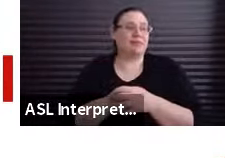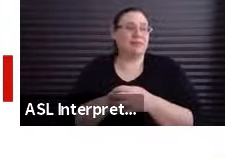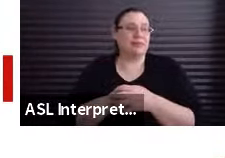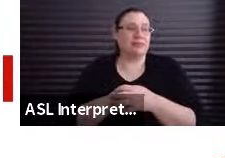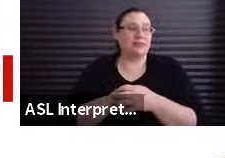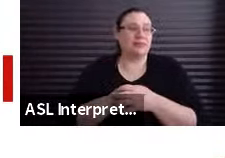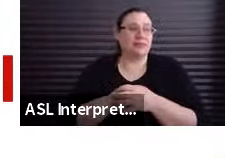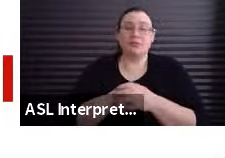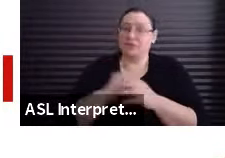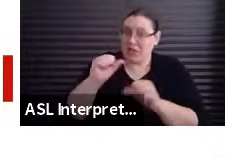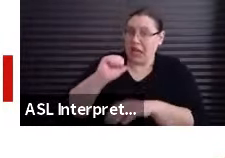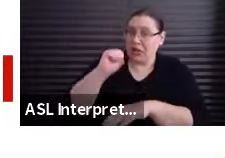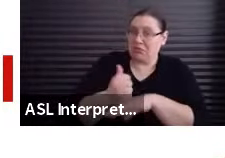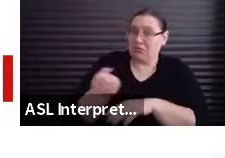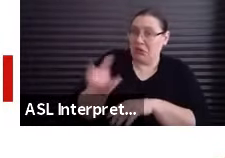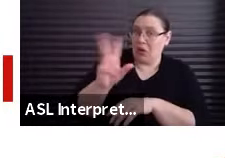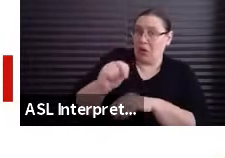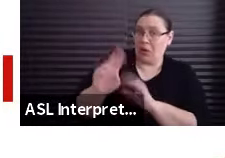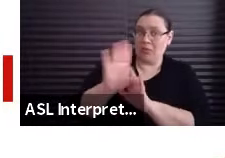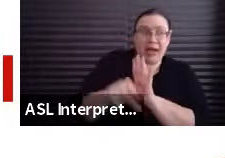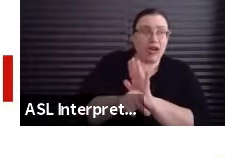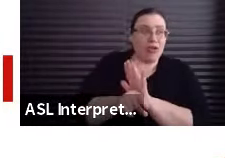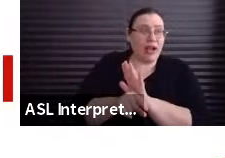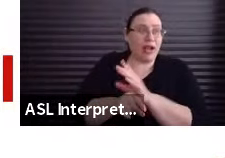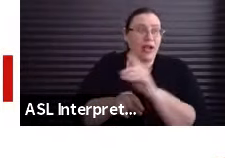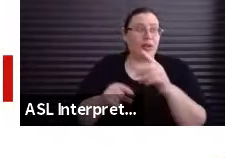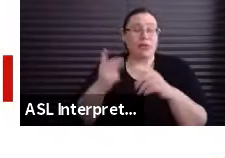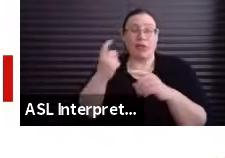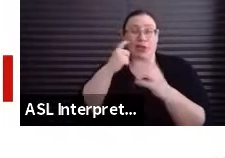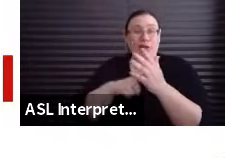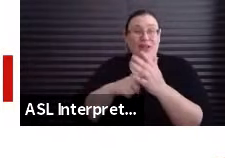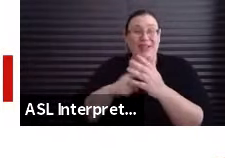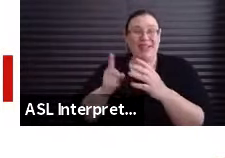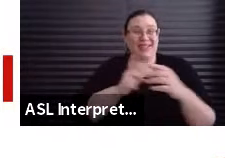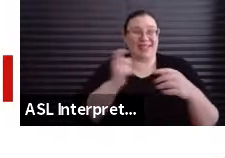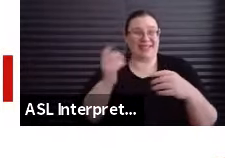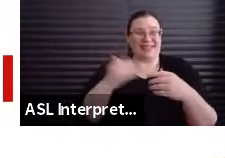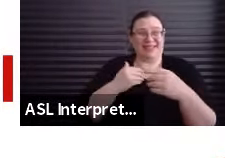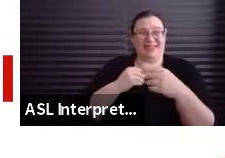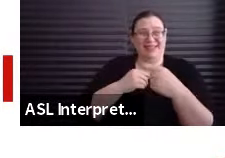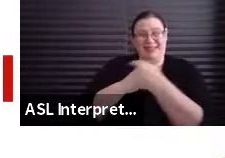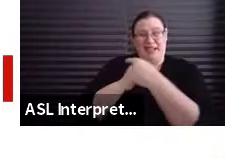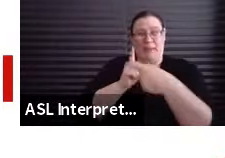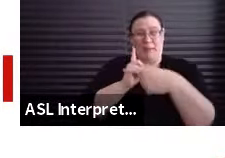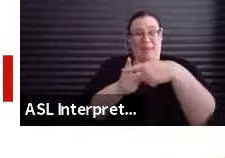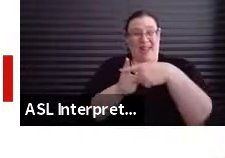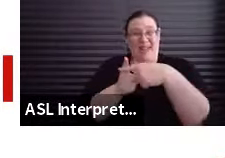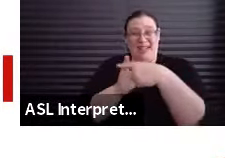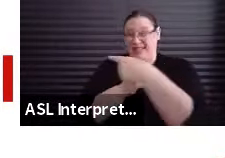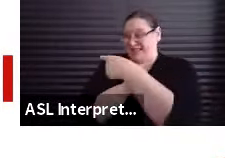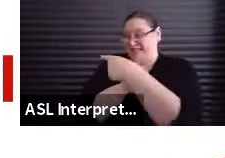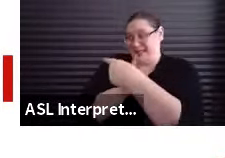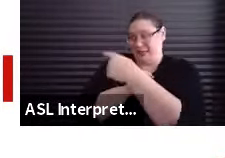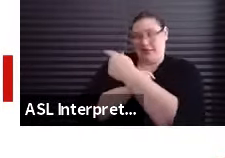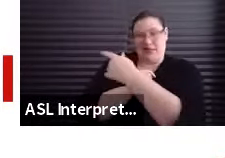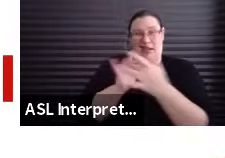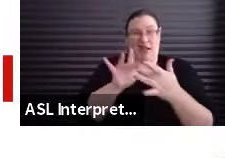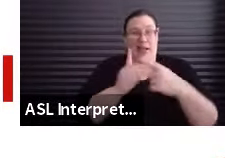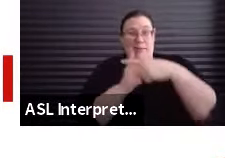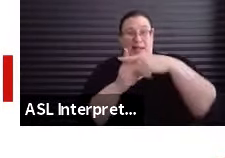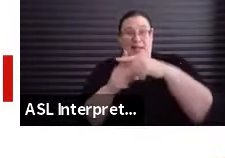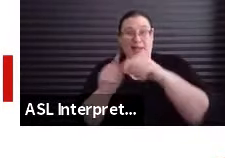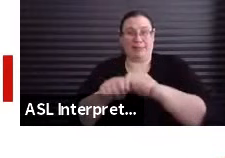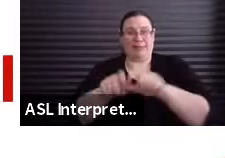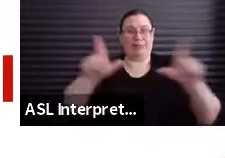set your own background. If you come over here to the side, there's this plus sign. Clicking that will enable you to select